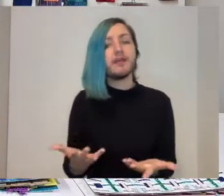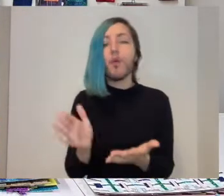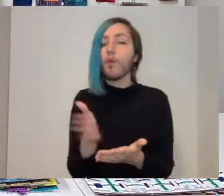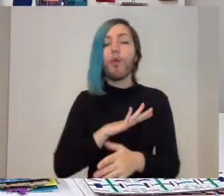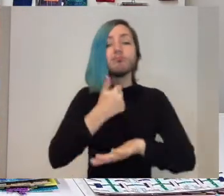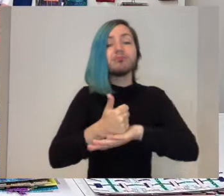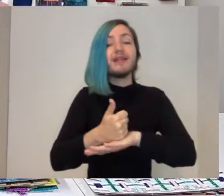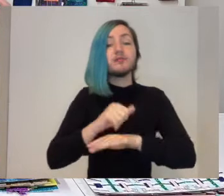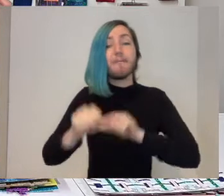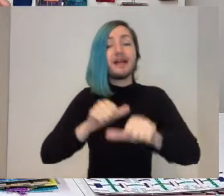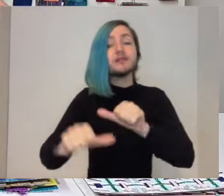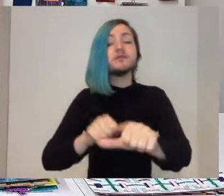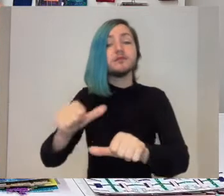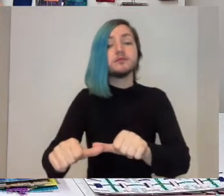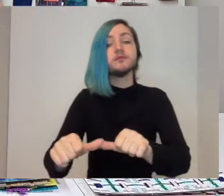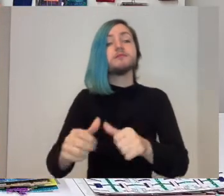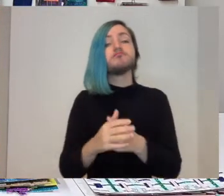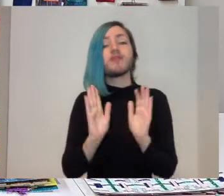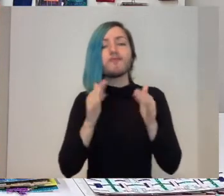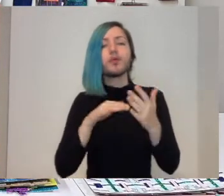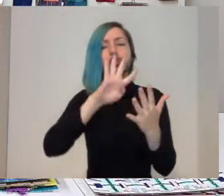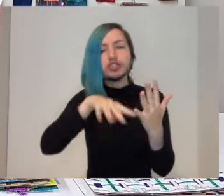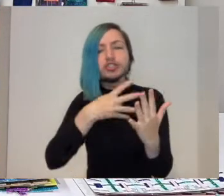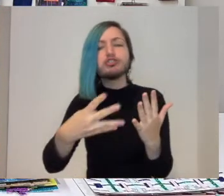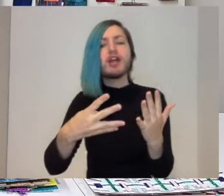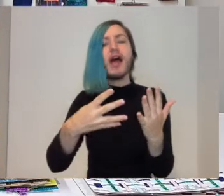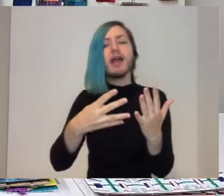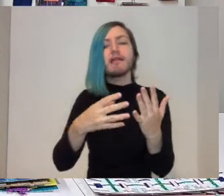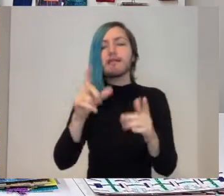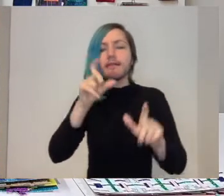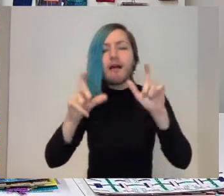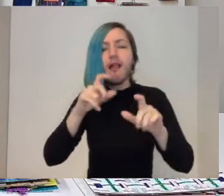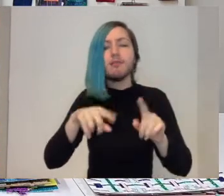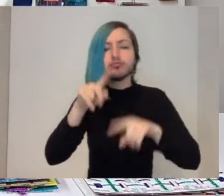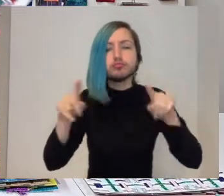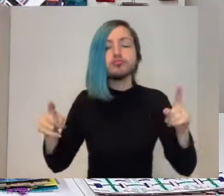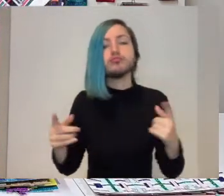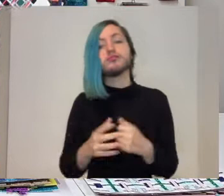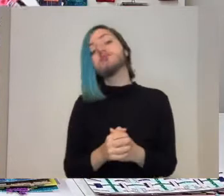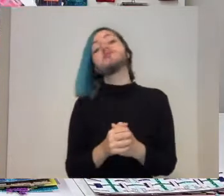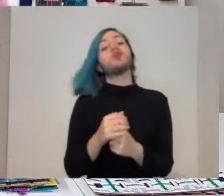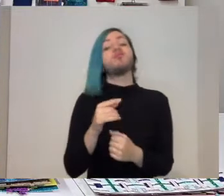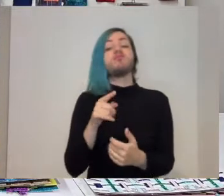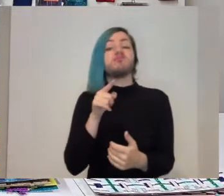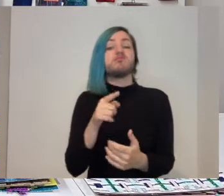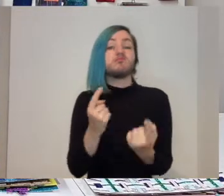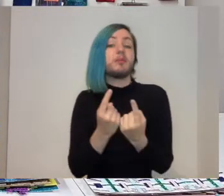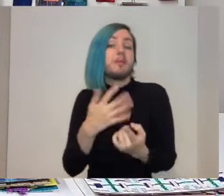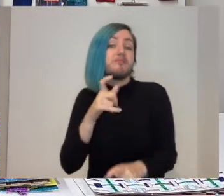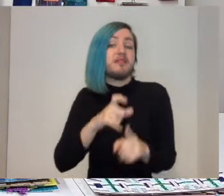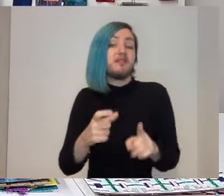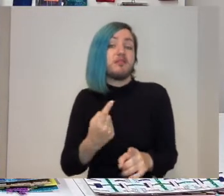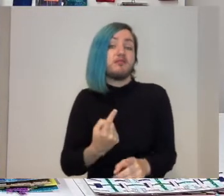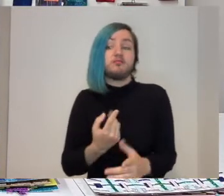pattern based, working on checks and different colours. So that was something that I just did by myself when